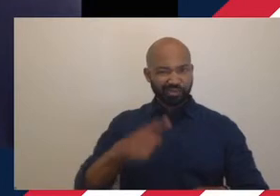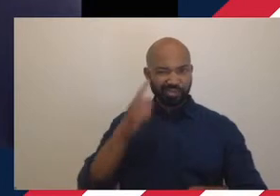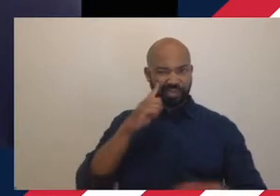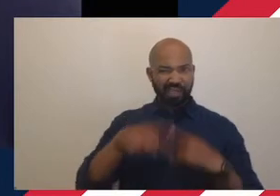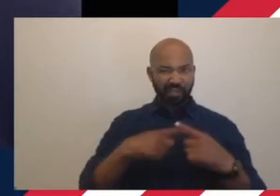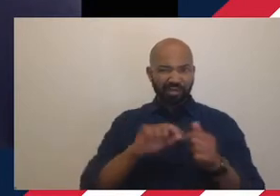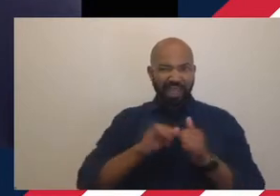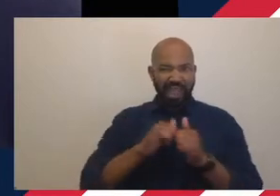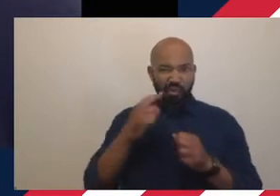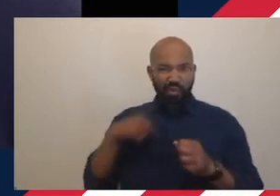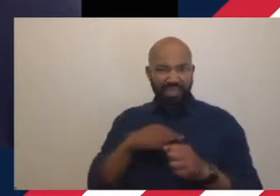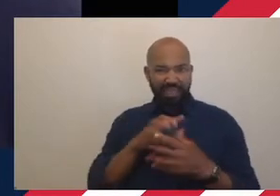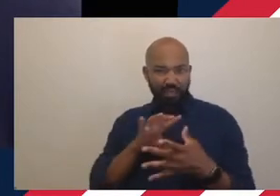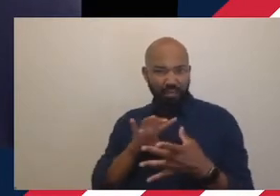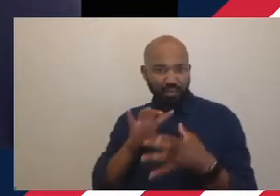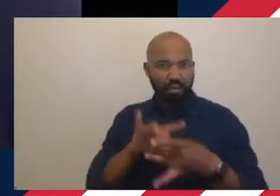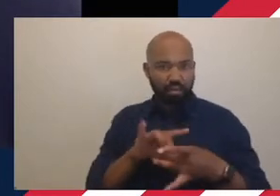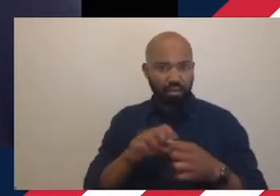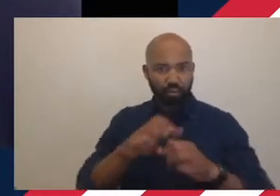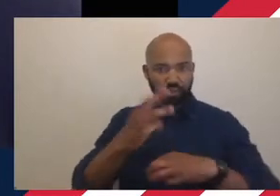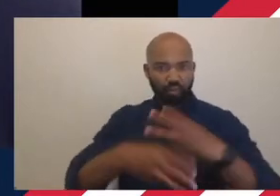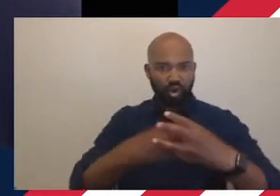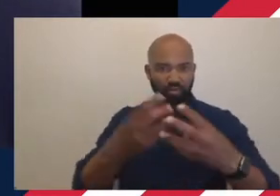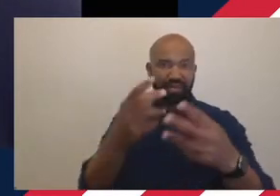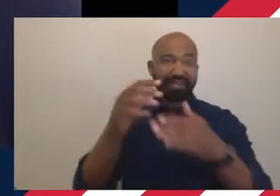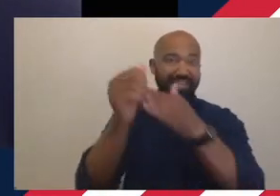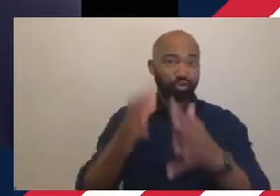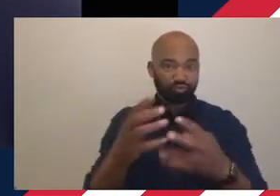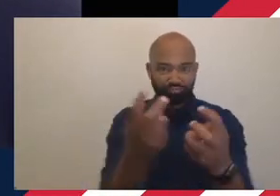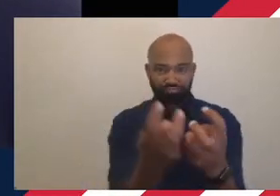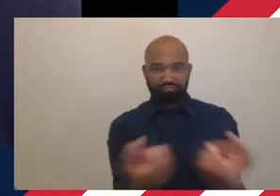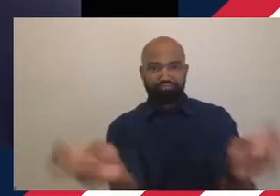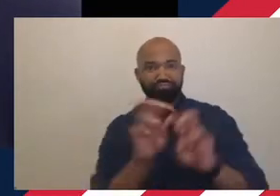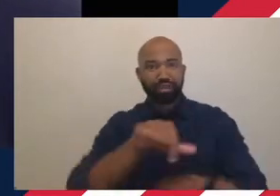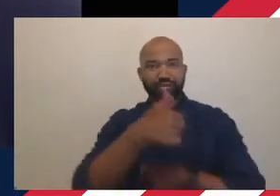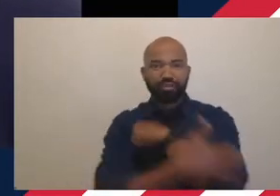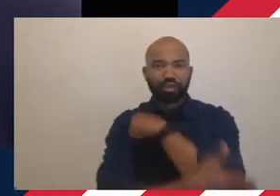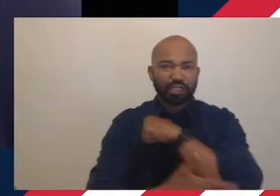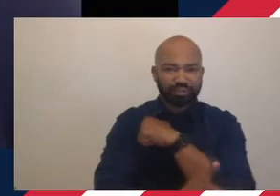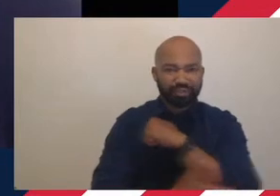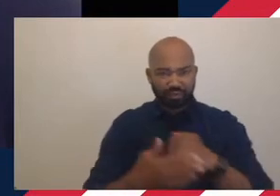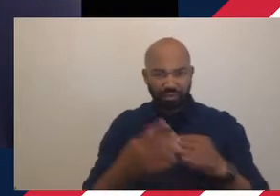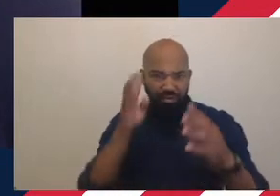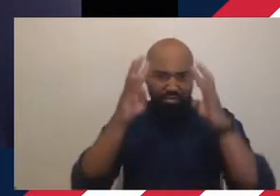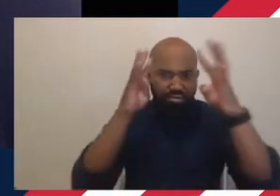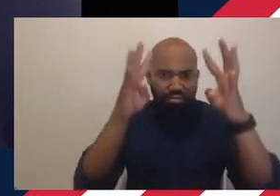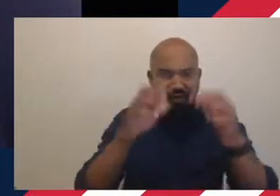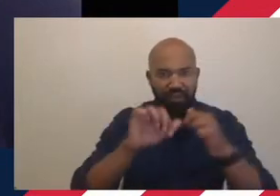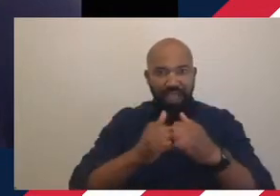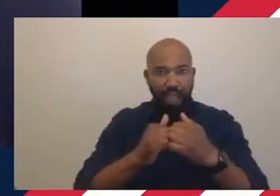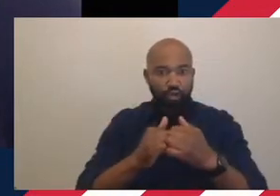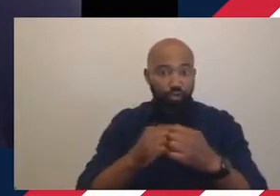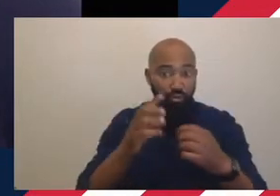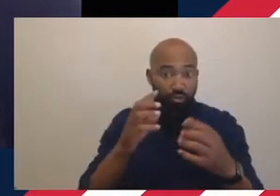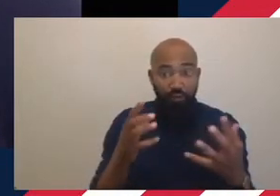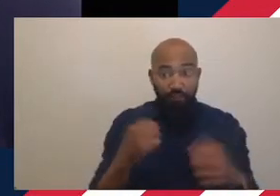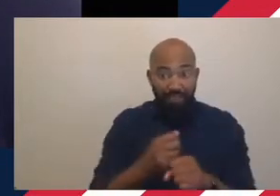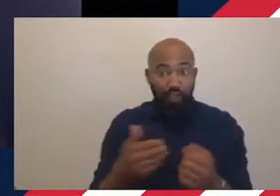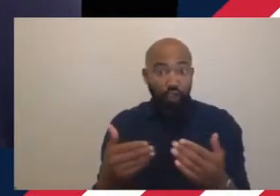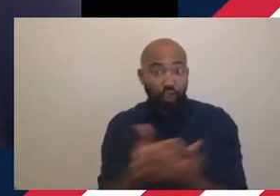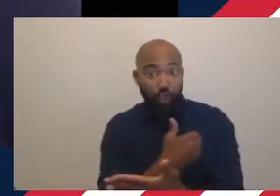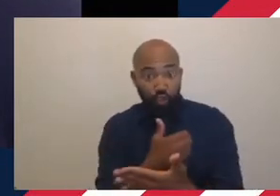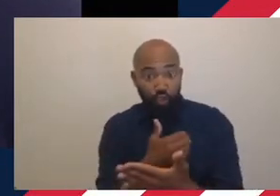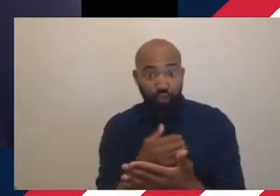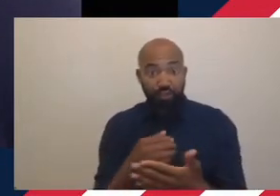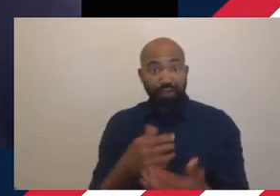into joining the rest of the world and figuring out how to distribute and come up with a vaccine. WHO has a vaccine accelerator, so